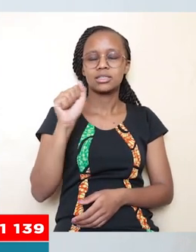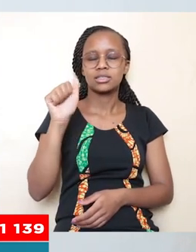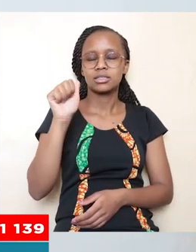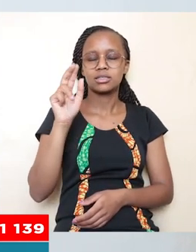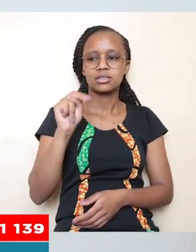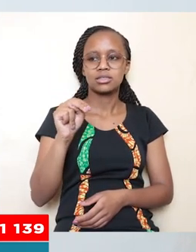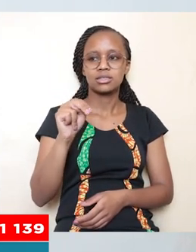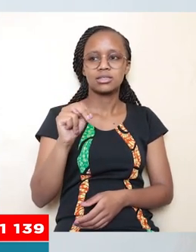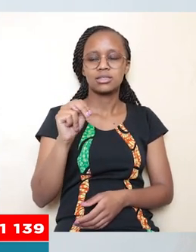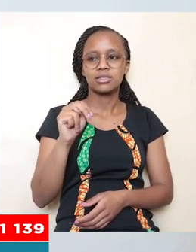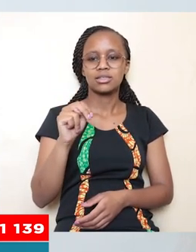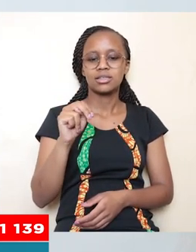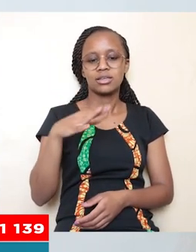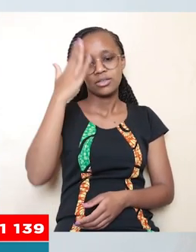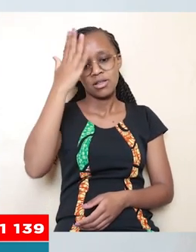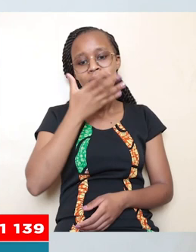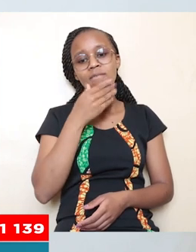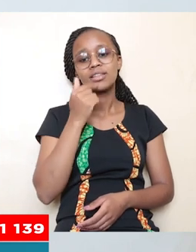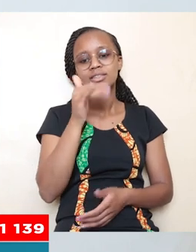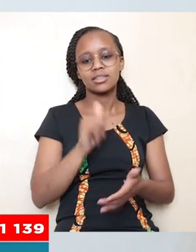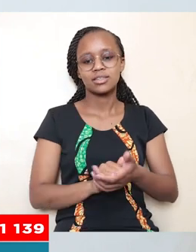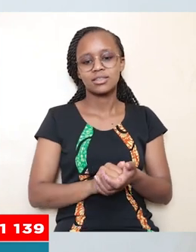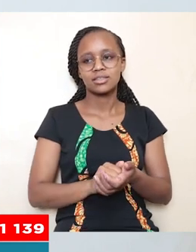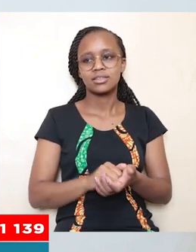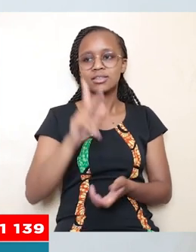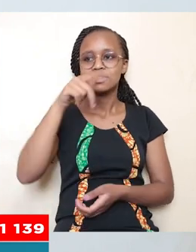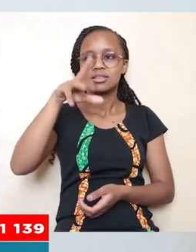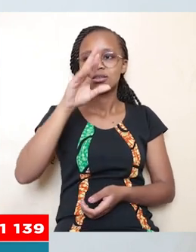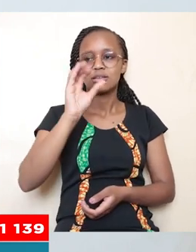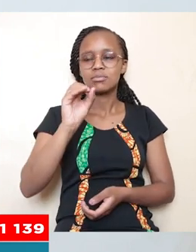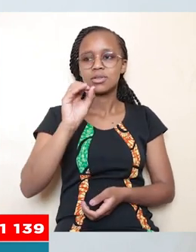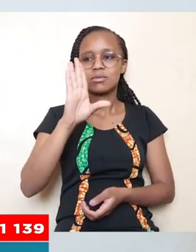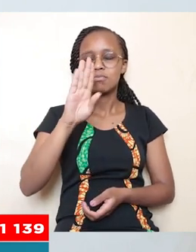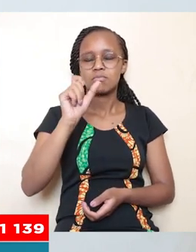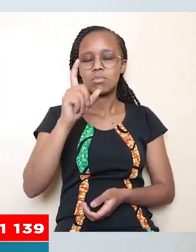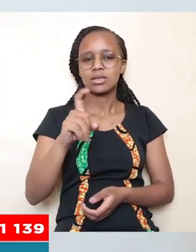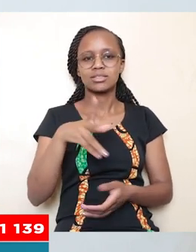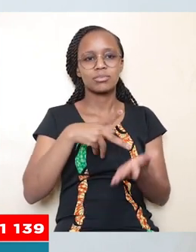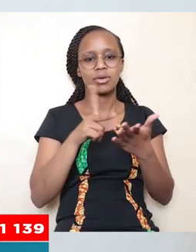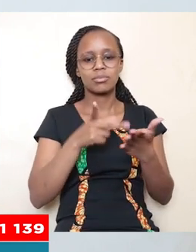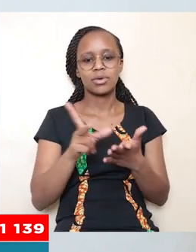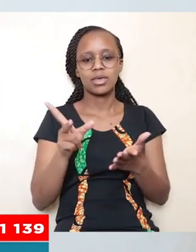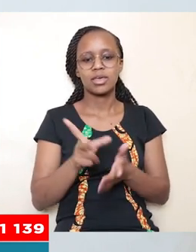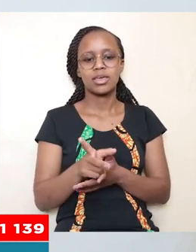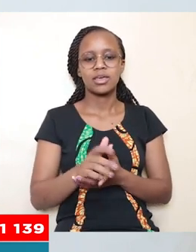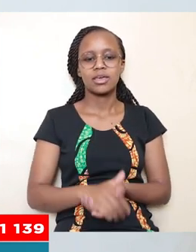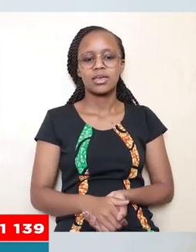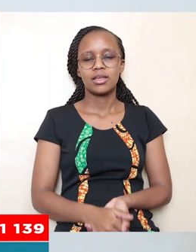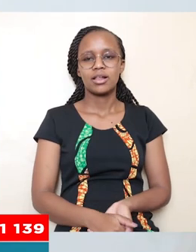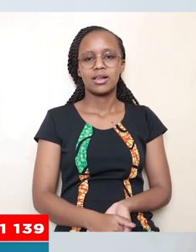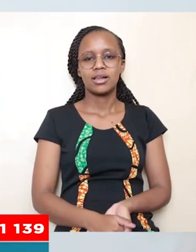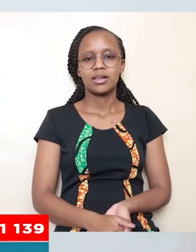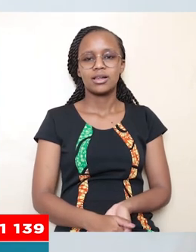Alafu wewe unaanza kusema, you know my dad alikuwa amesema, Probox ni mzuri, tunaweza kuwa tukibebea mifugo